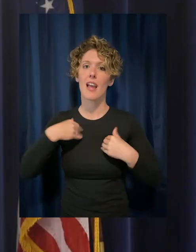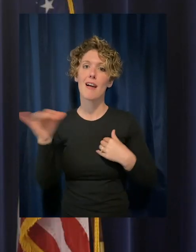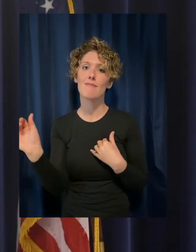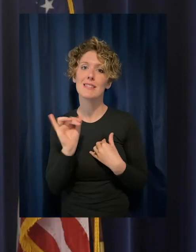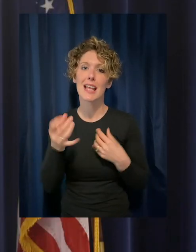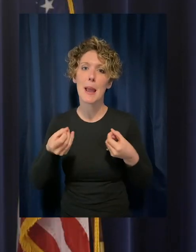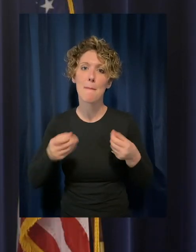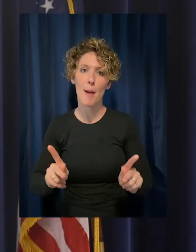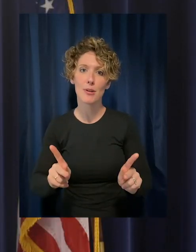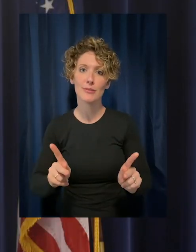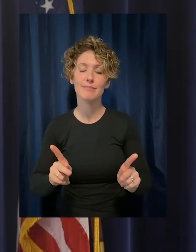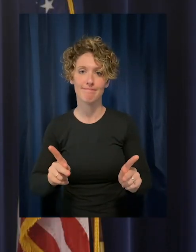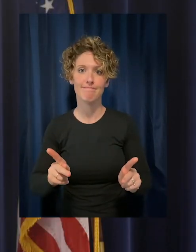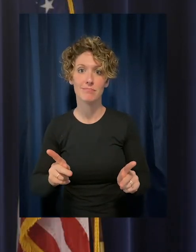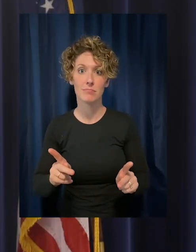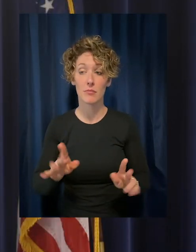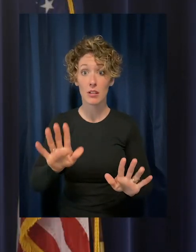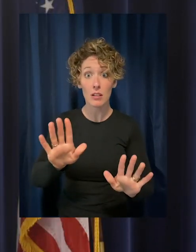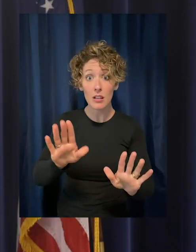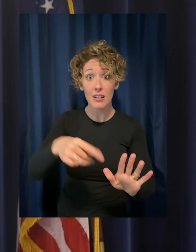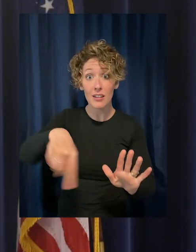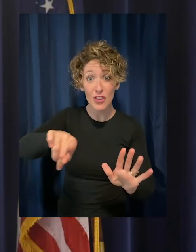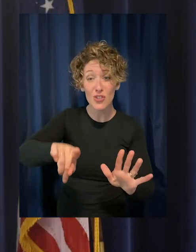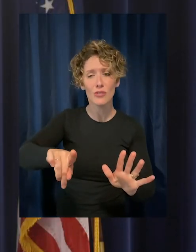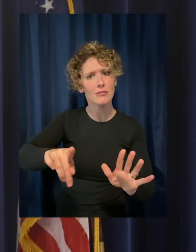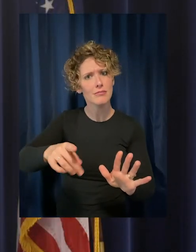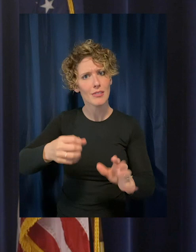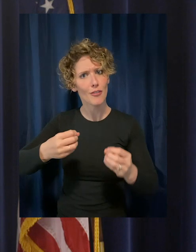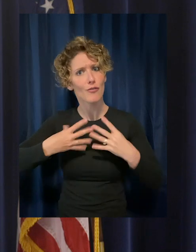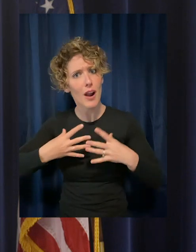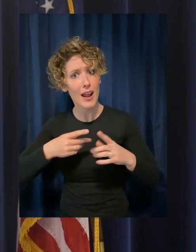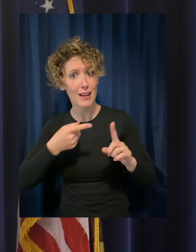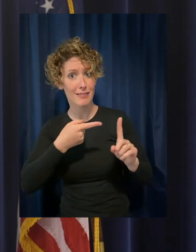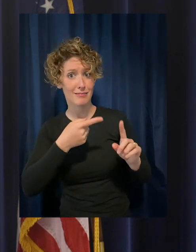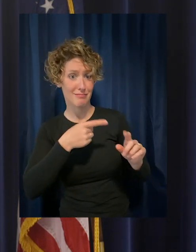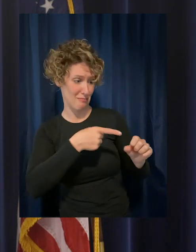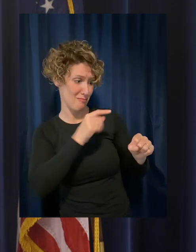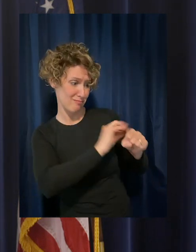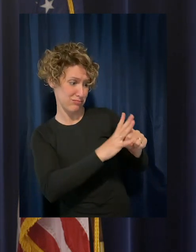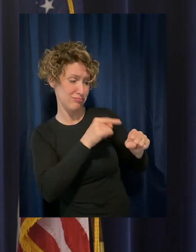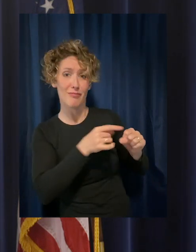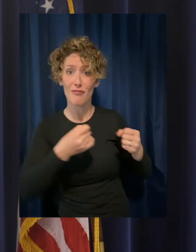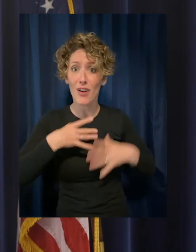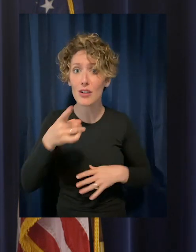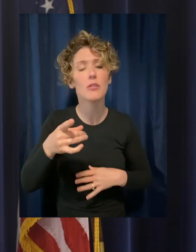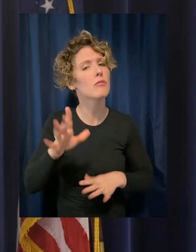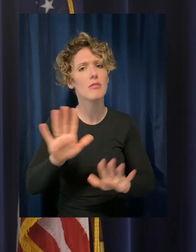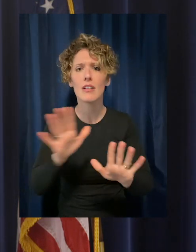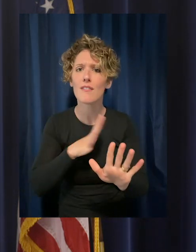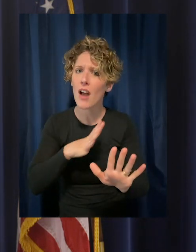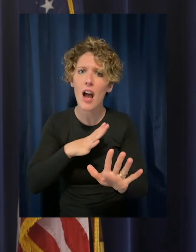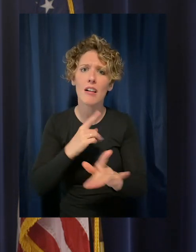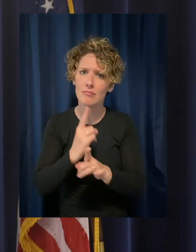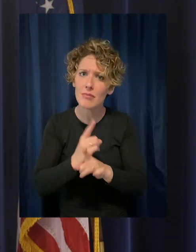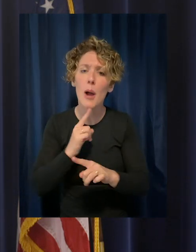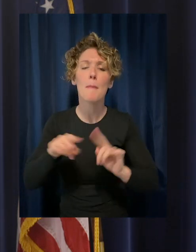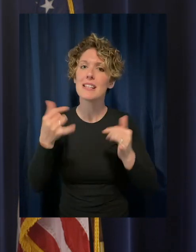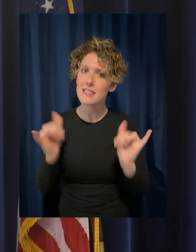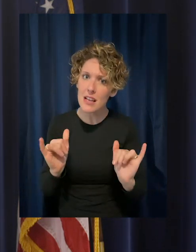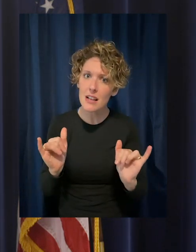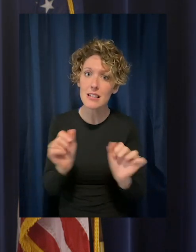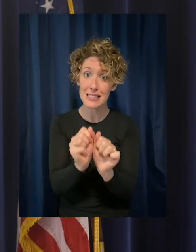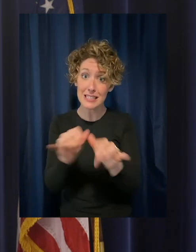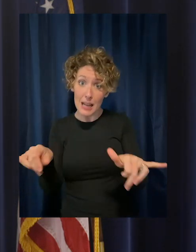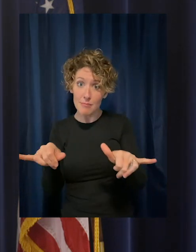So while all of us are rightly frightened by COVID-19, I hope we can also recognize the opportunity it poses.